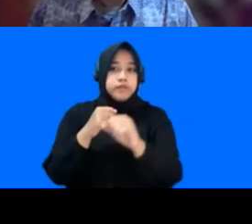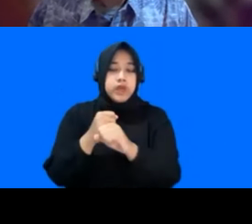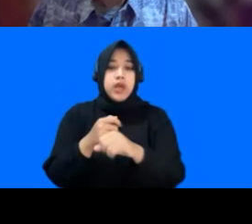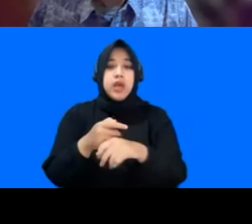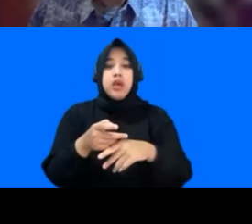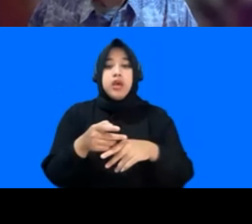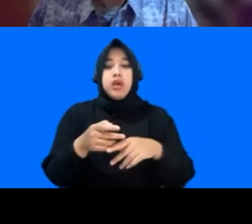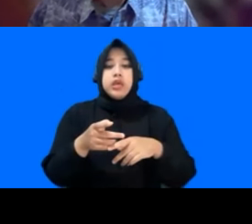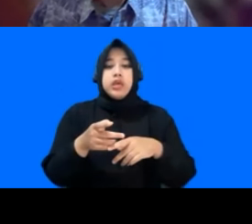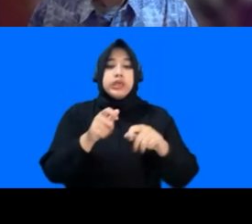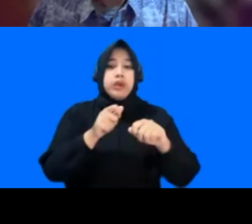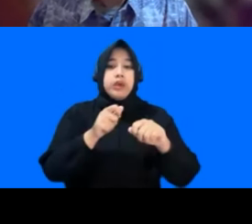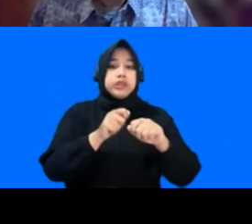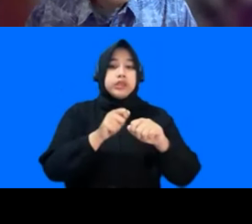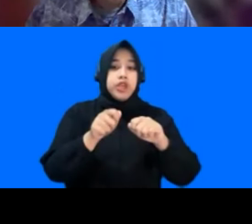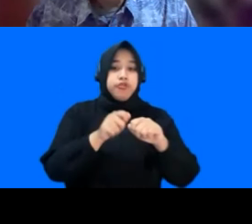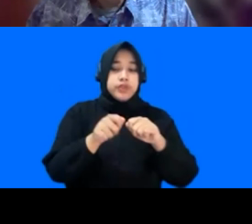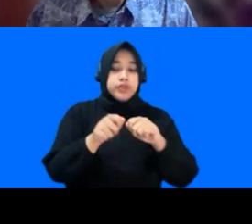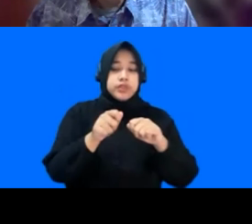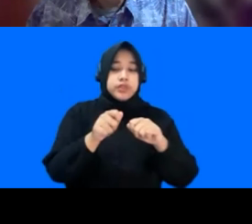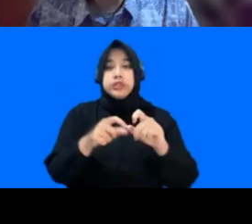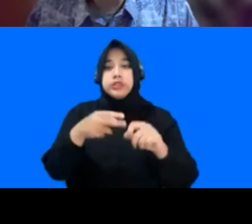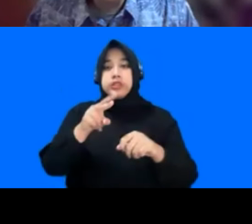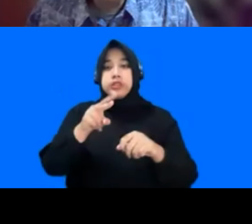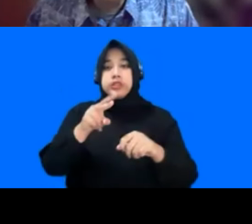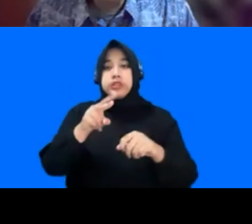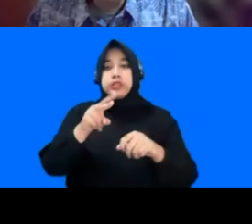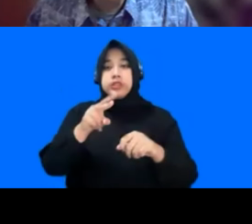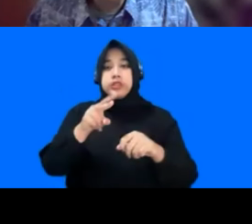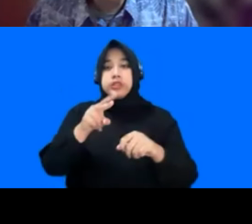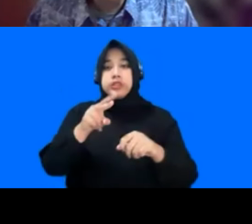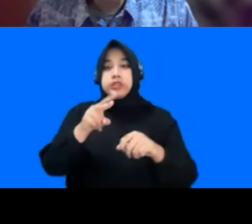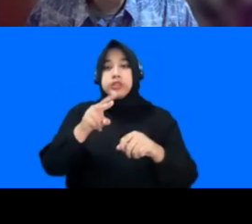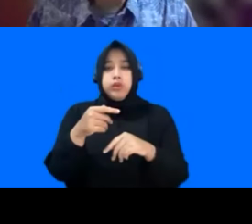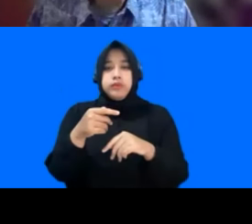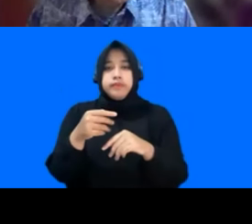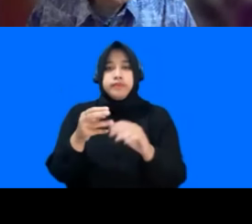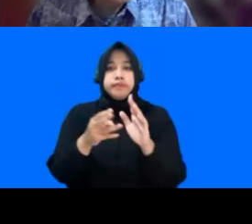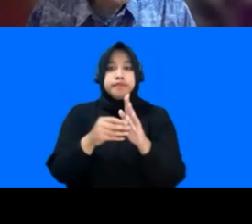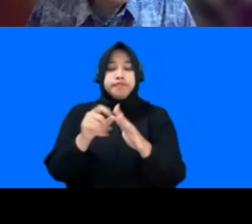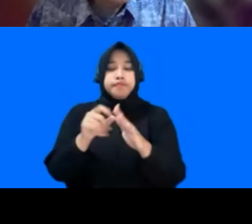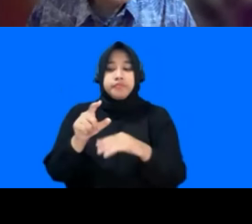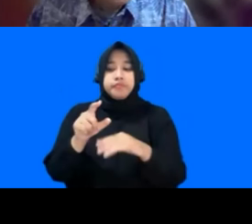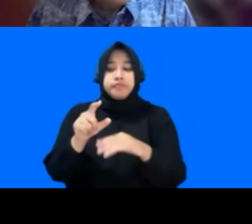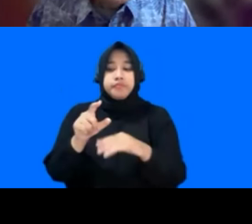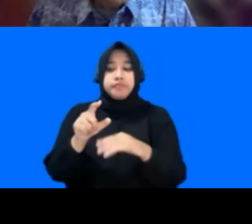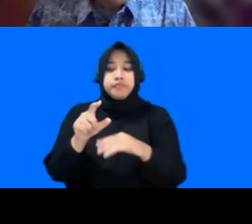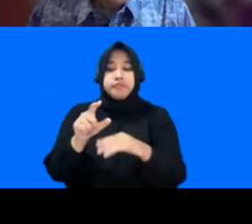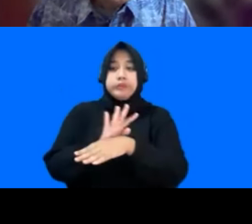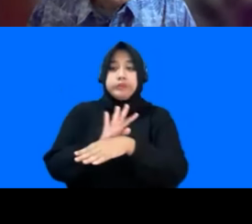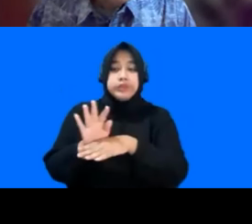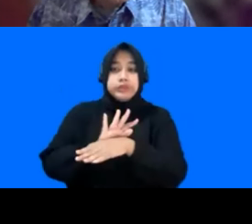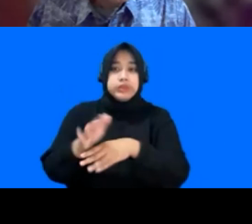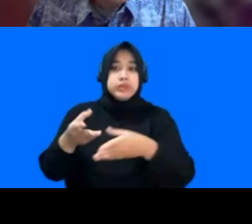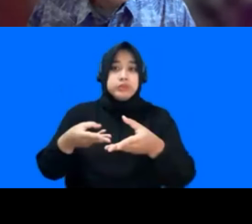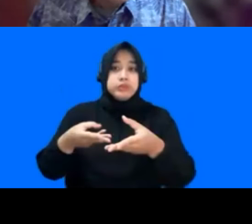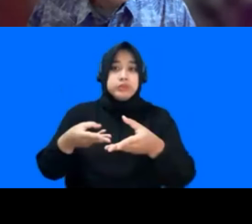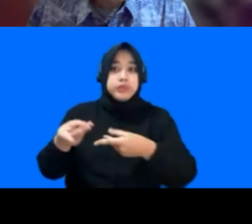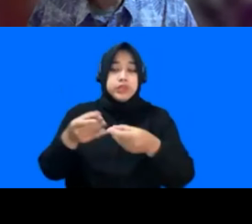a different business model for delivering public transport services. So it became a